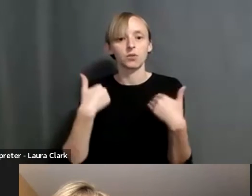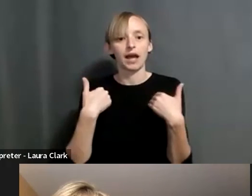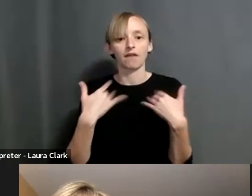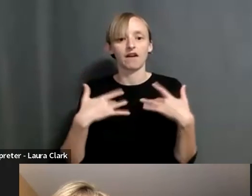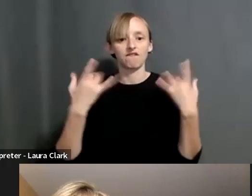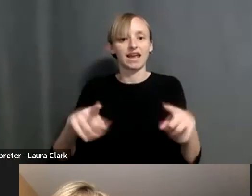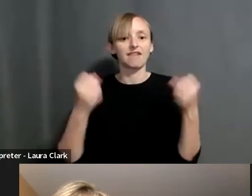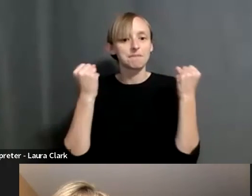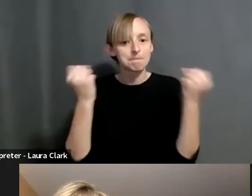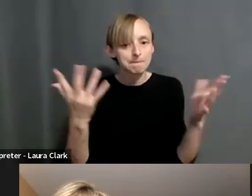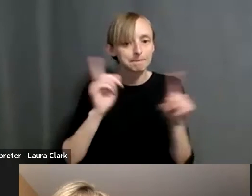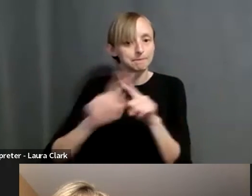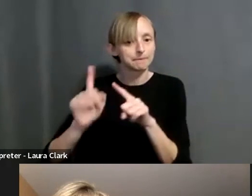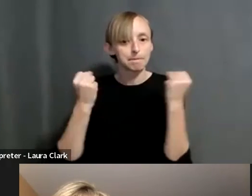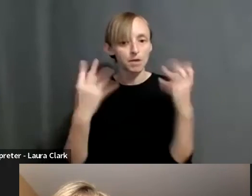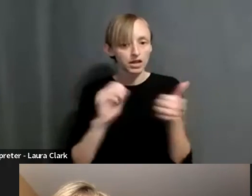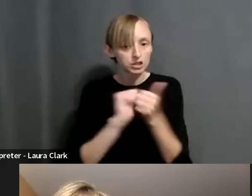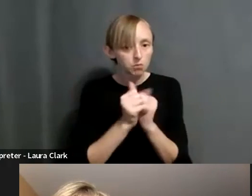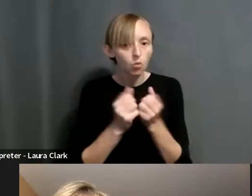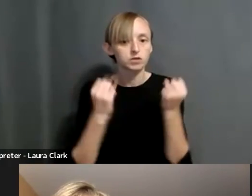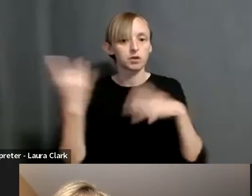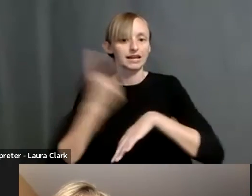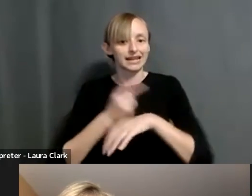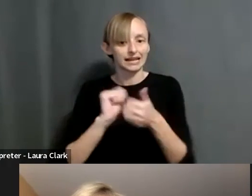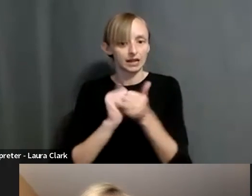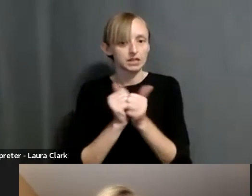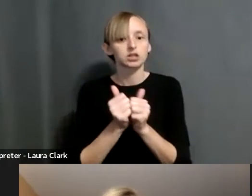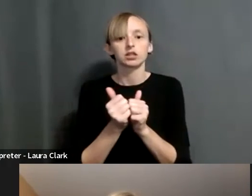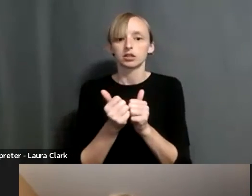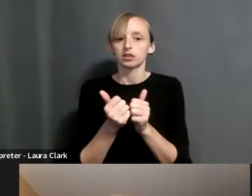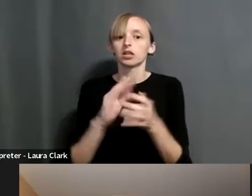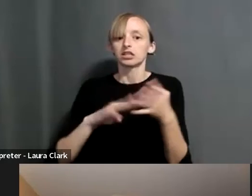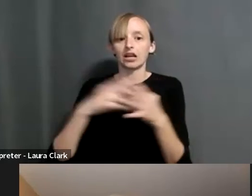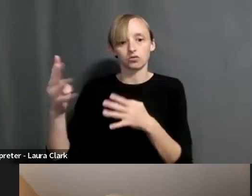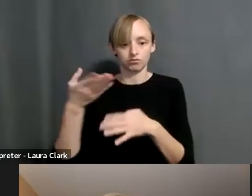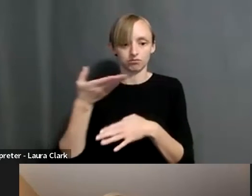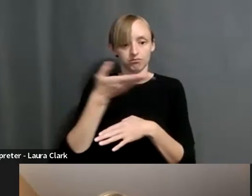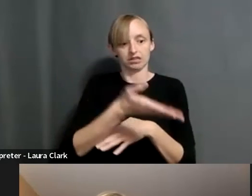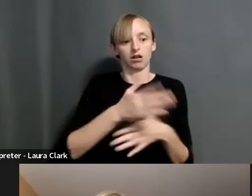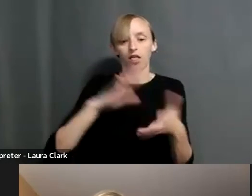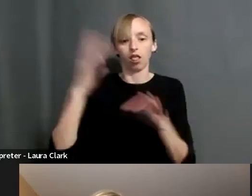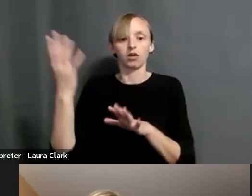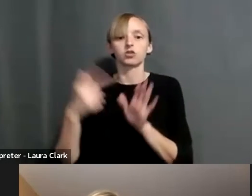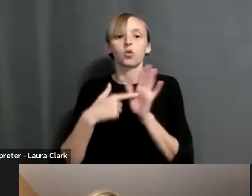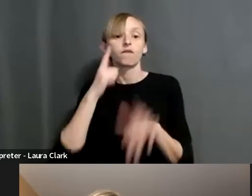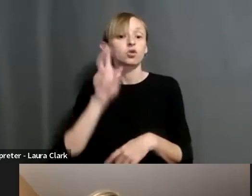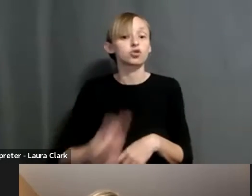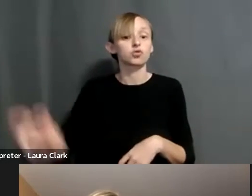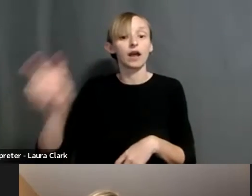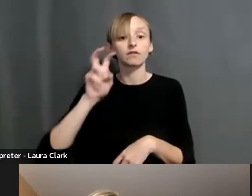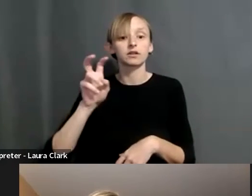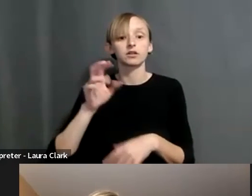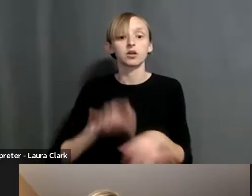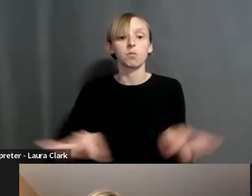or multi-day competition. So one thing that I would say with traveling too is bladder and